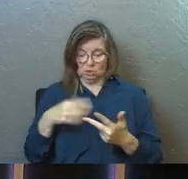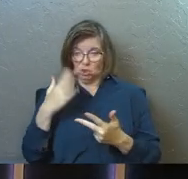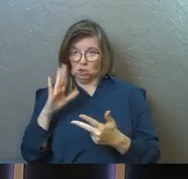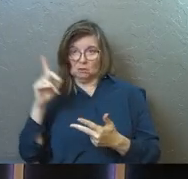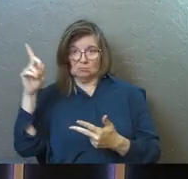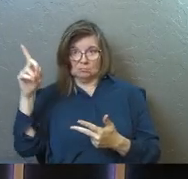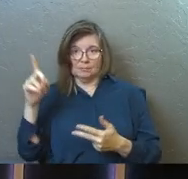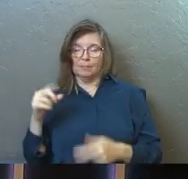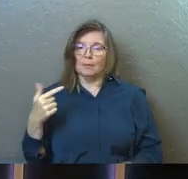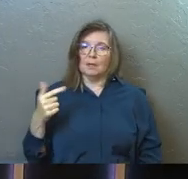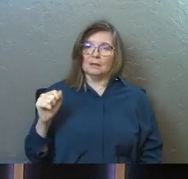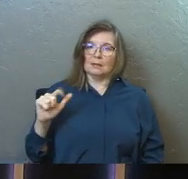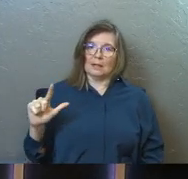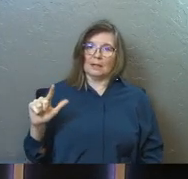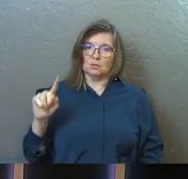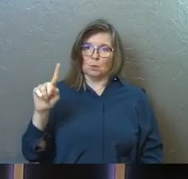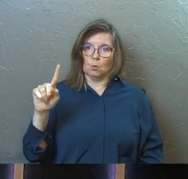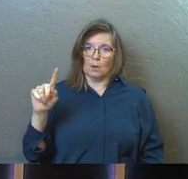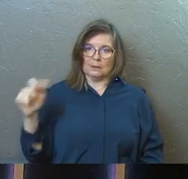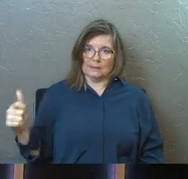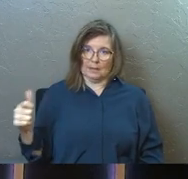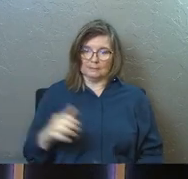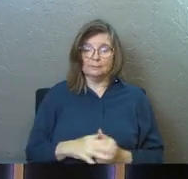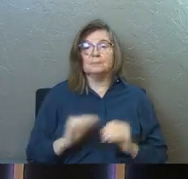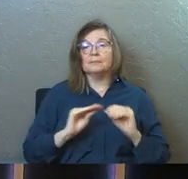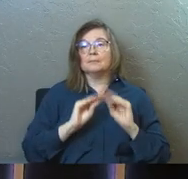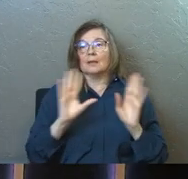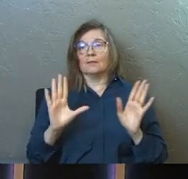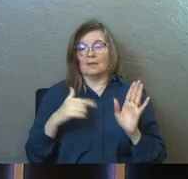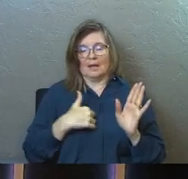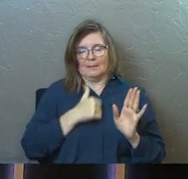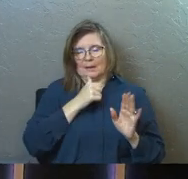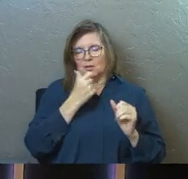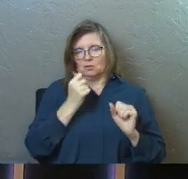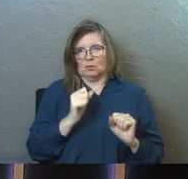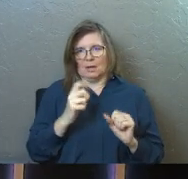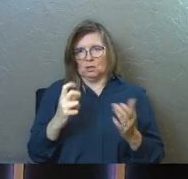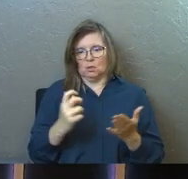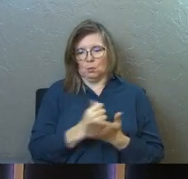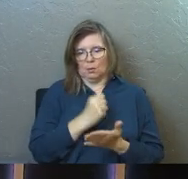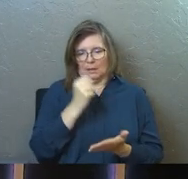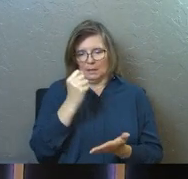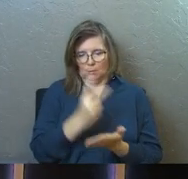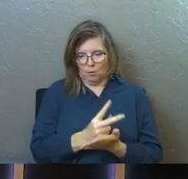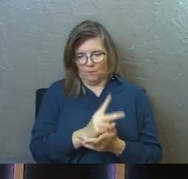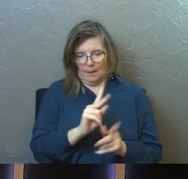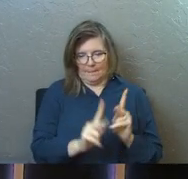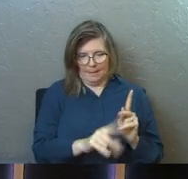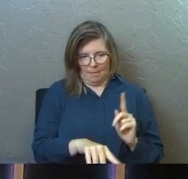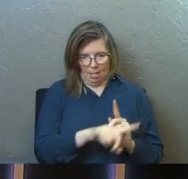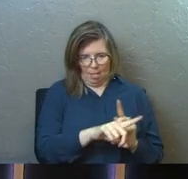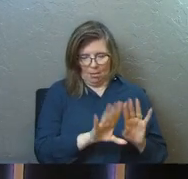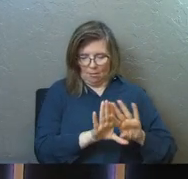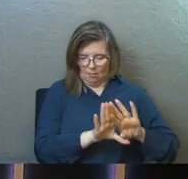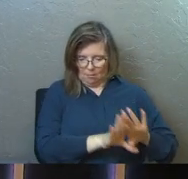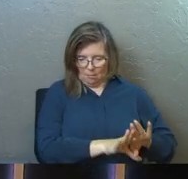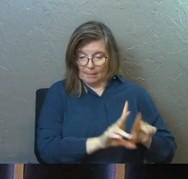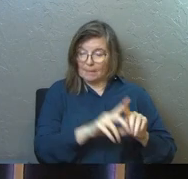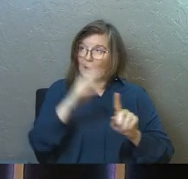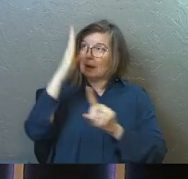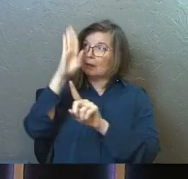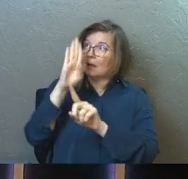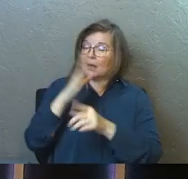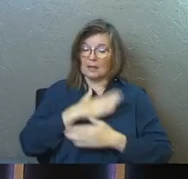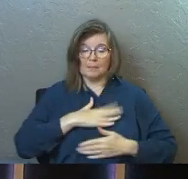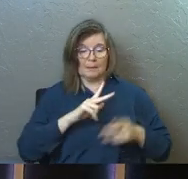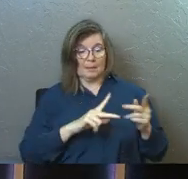So, Galatians 1:10. Obviously, I am not trying to win the approval of people, but of God. If pleasing